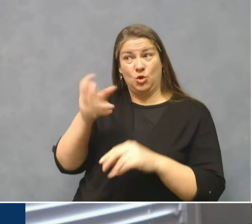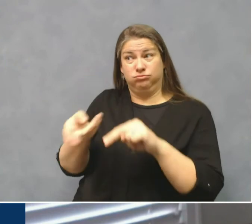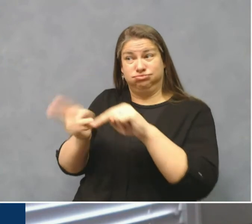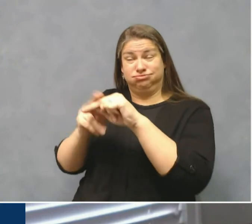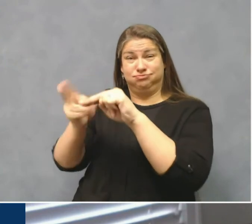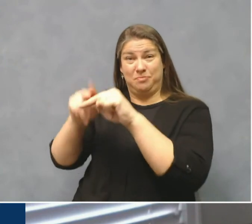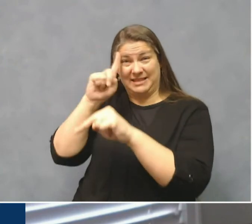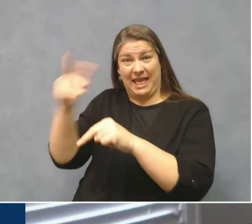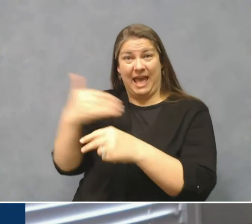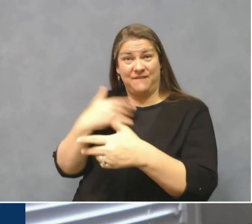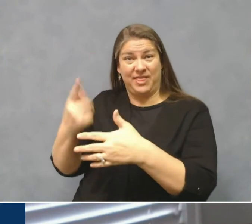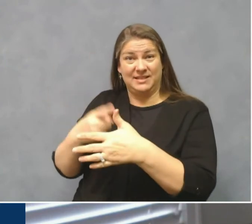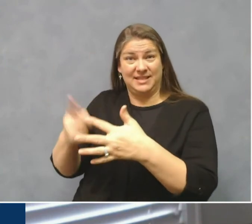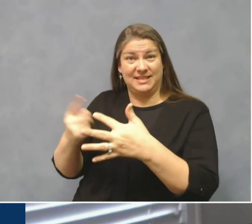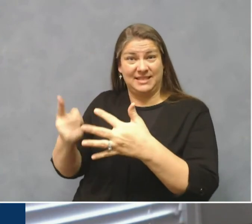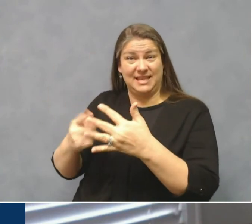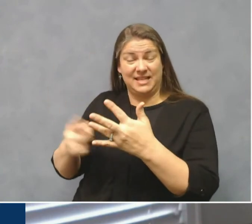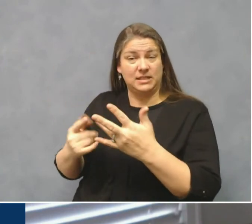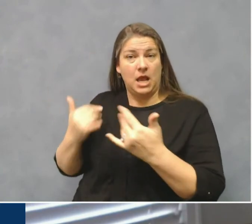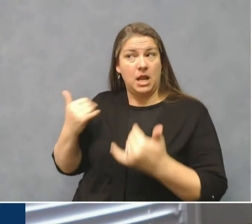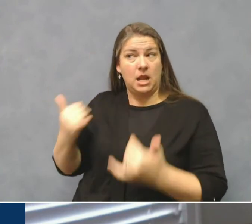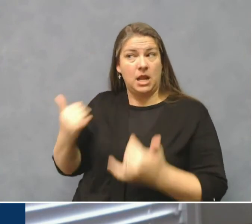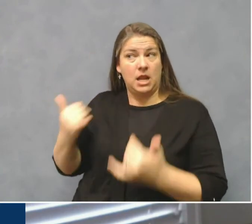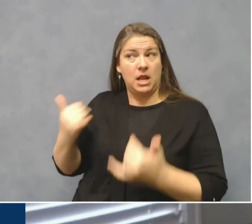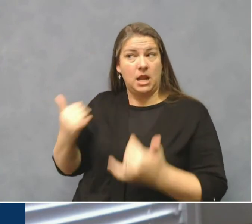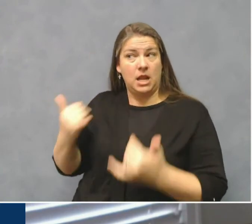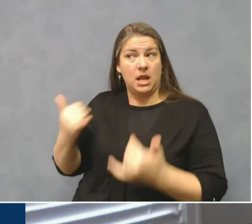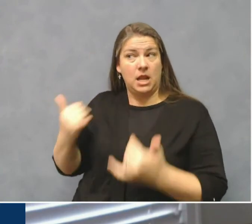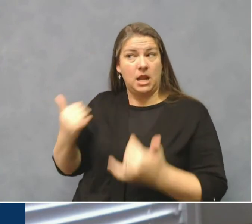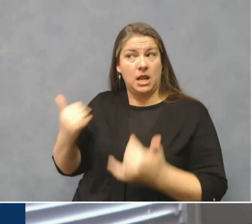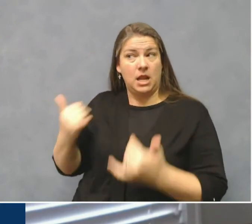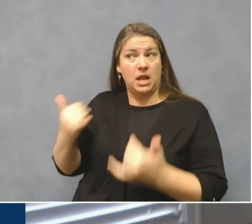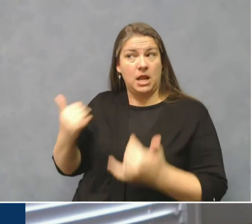sooner or help the steroid prevent death.